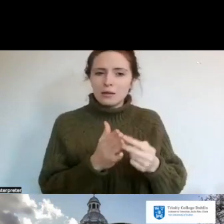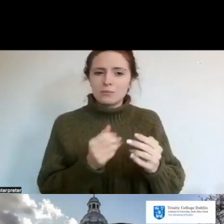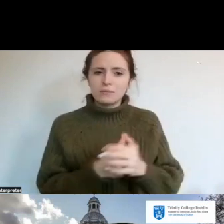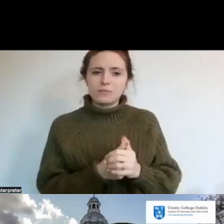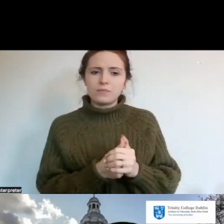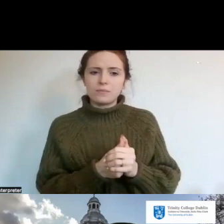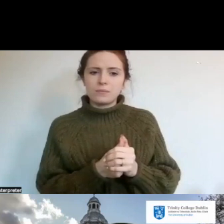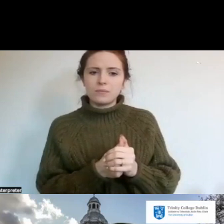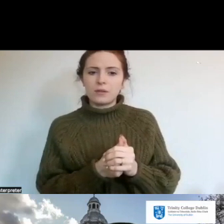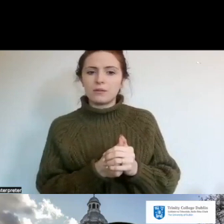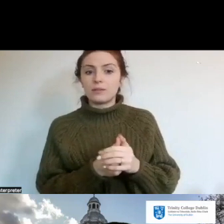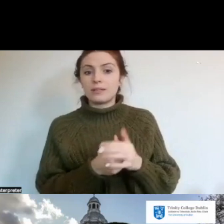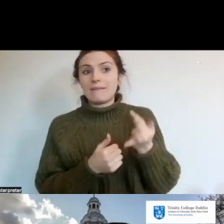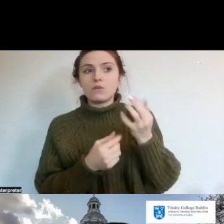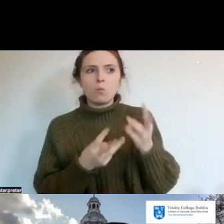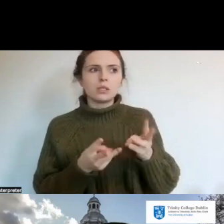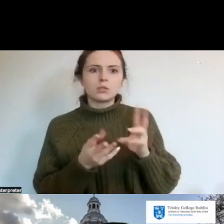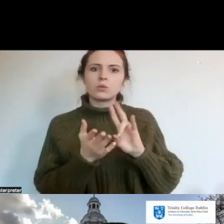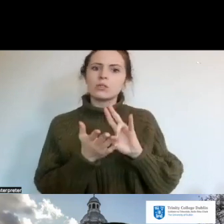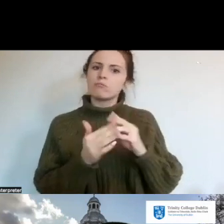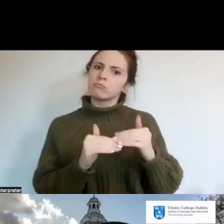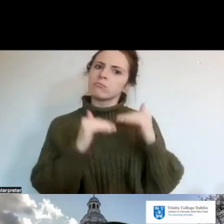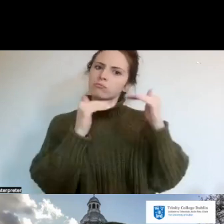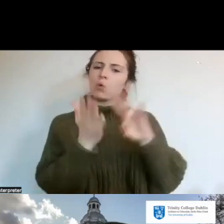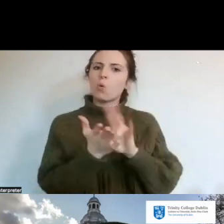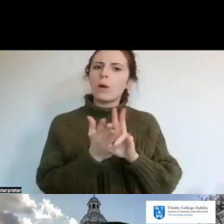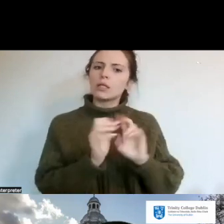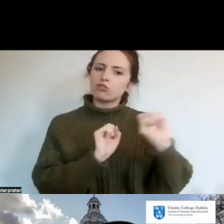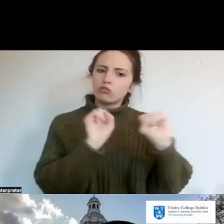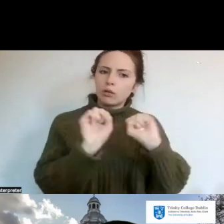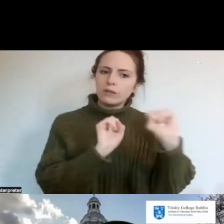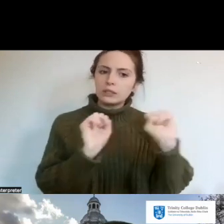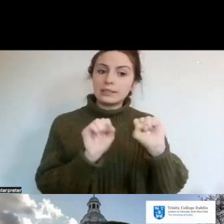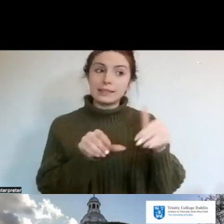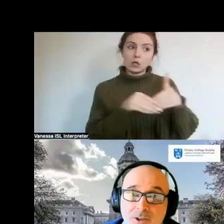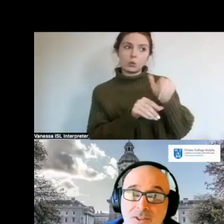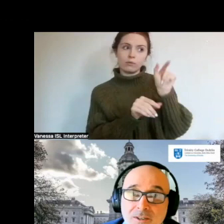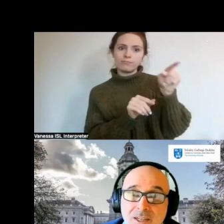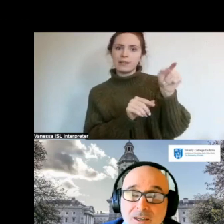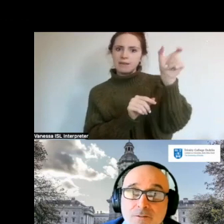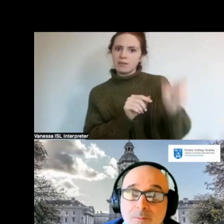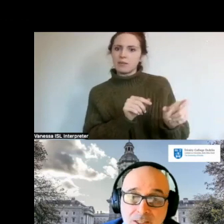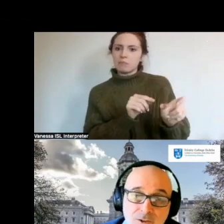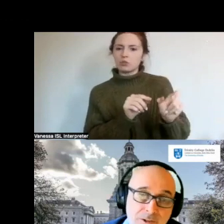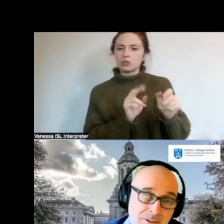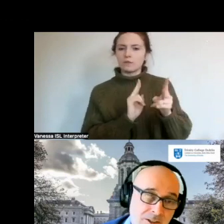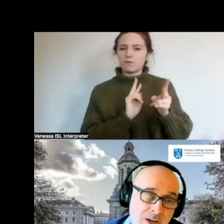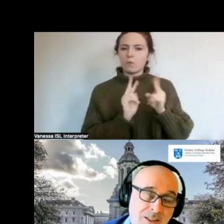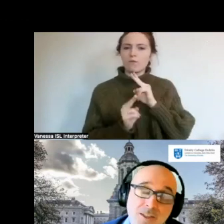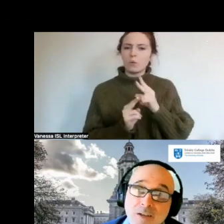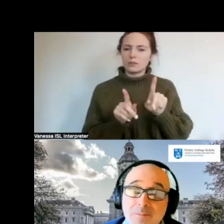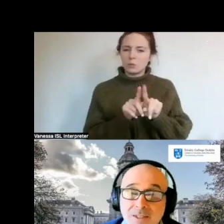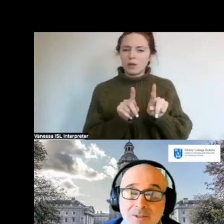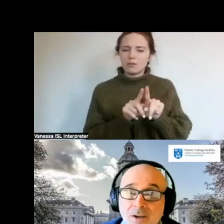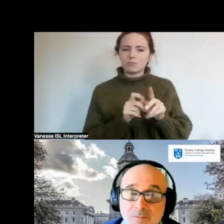aging service. And that planning brought in the voices of the person with intellectual disability, but it also brought in the family's voices as well.